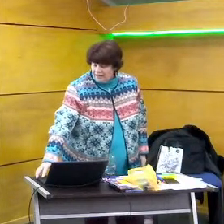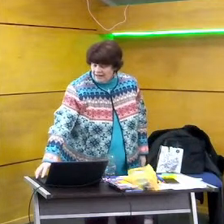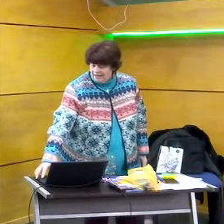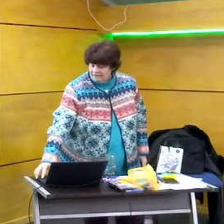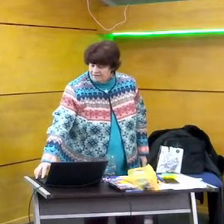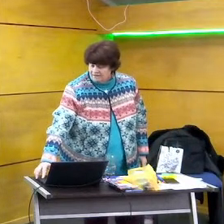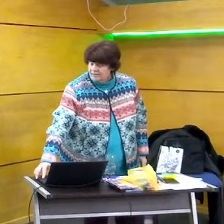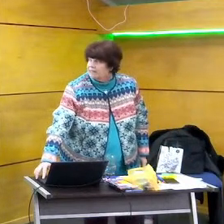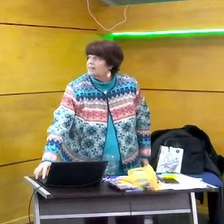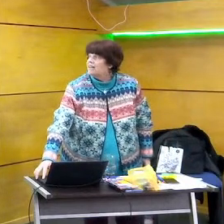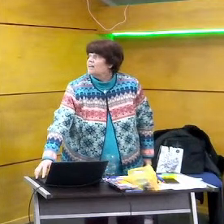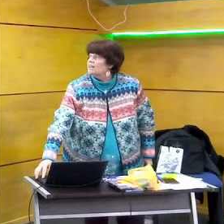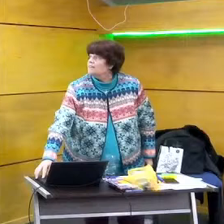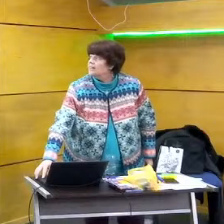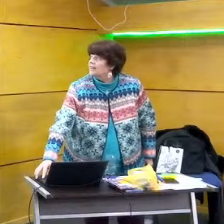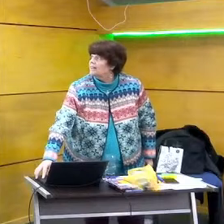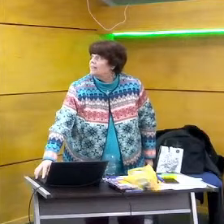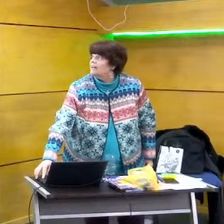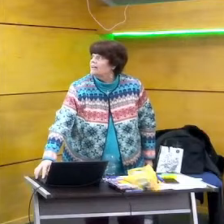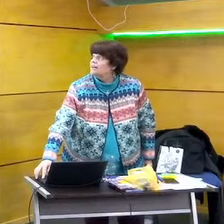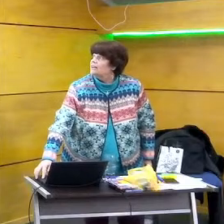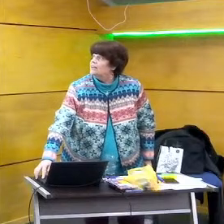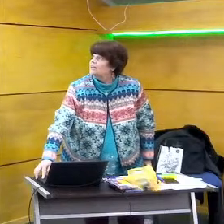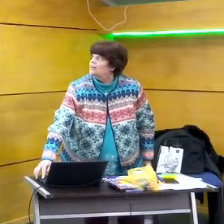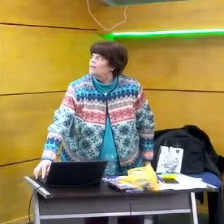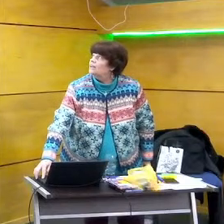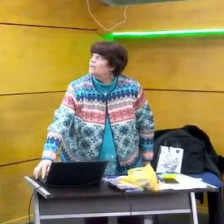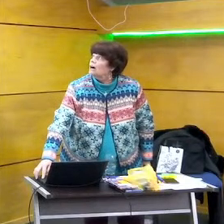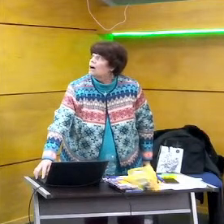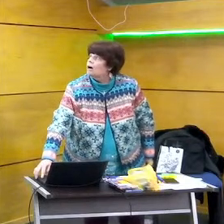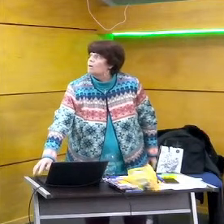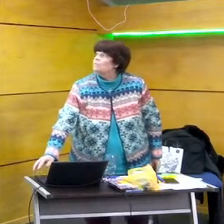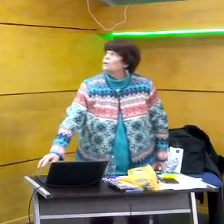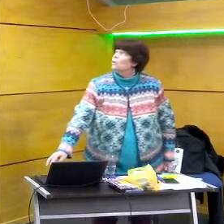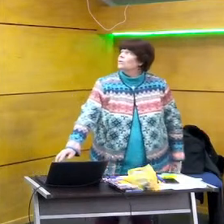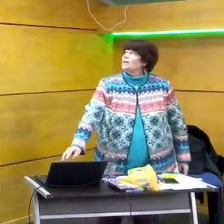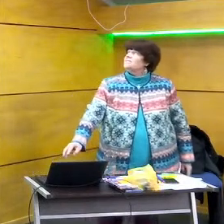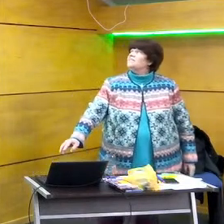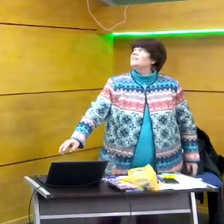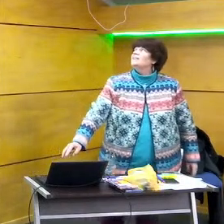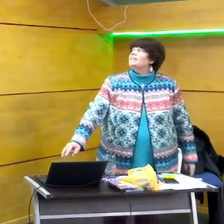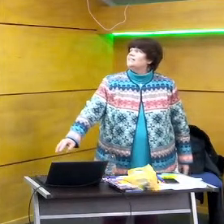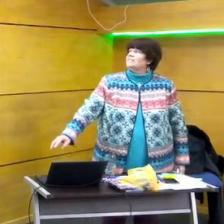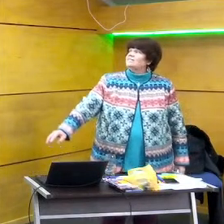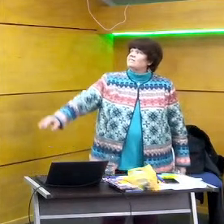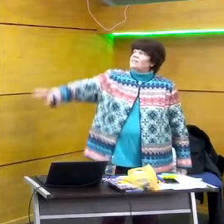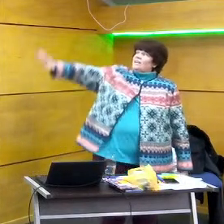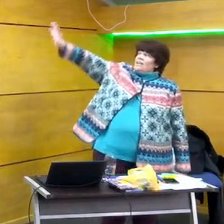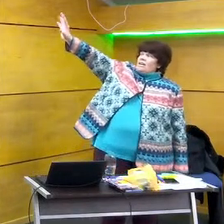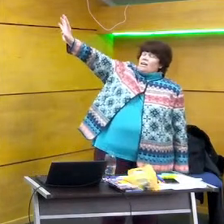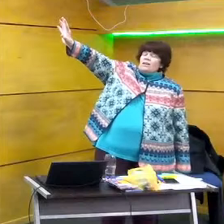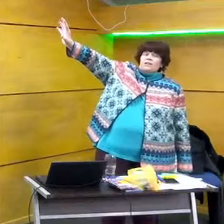your class, then the whole idea